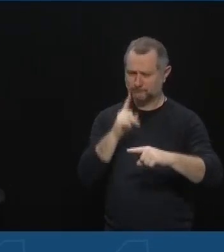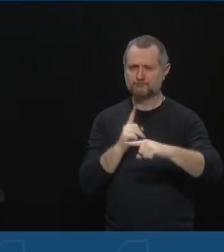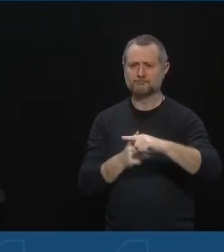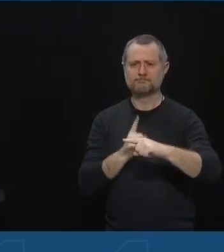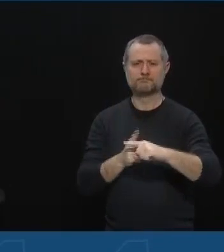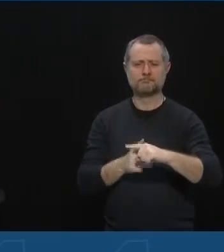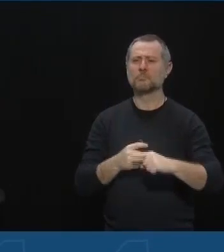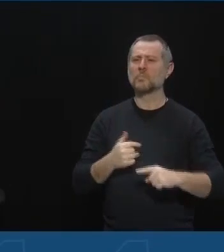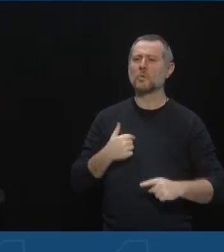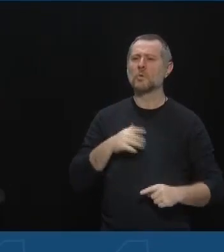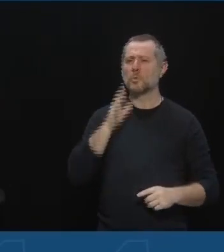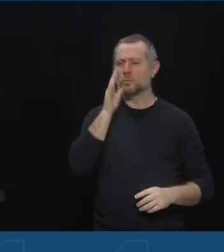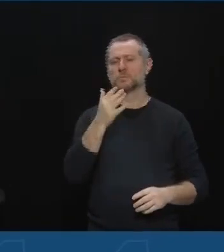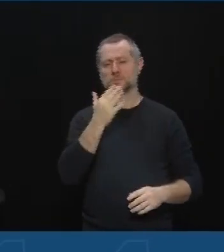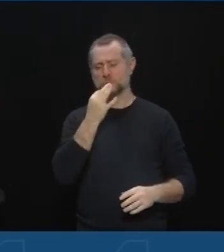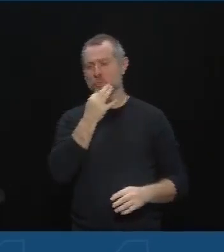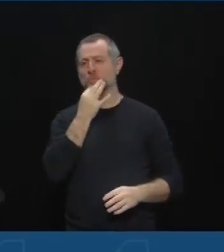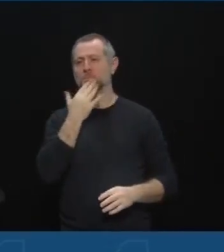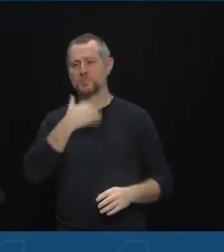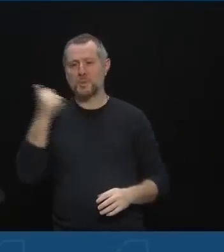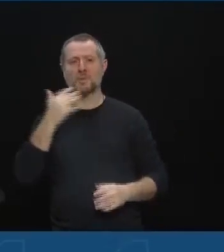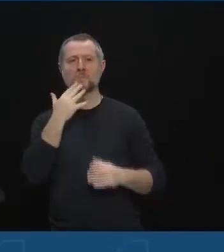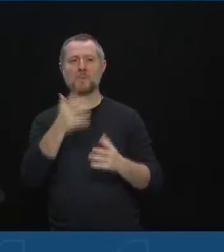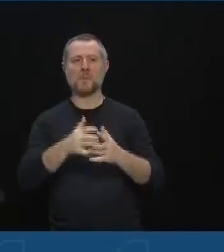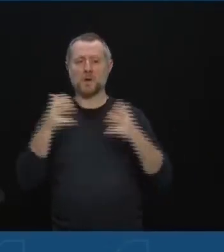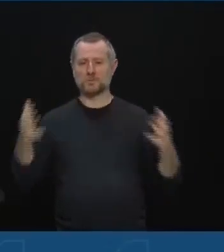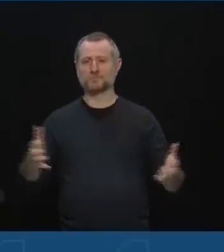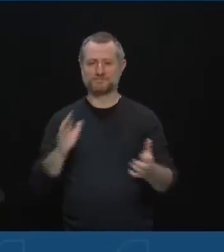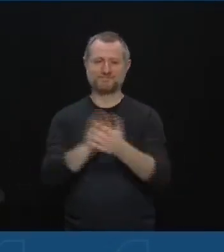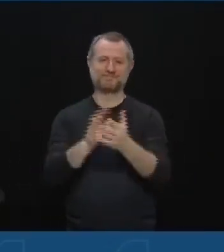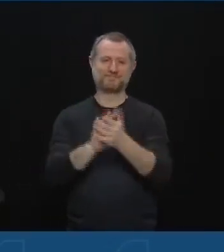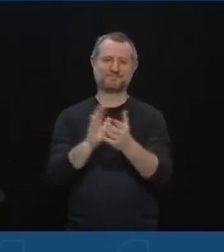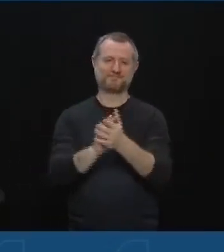the corner, and I believe in that. So thank you very much.